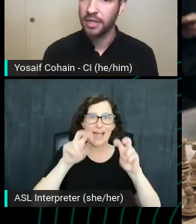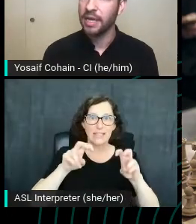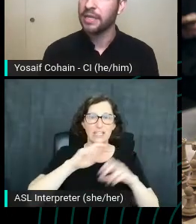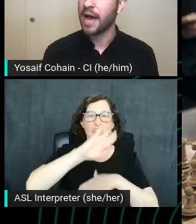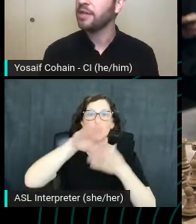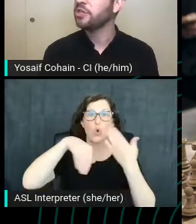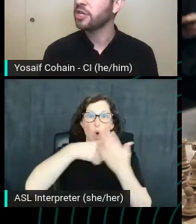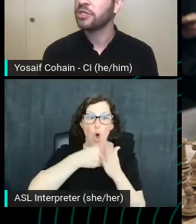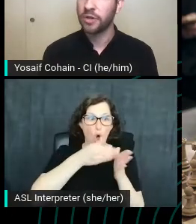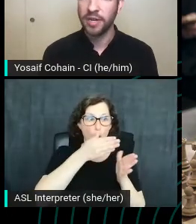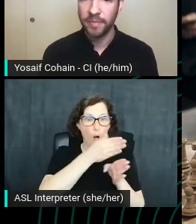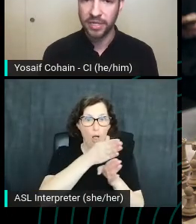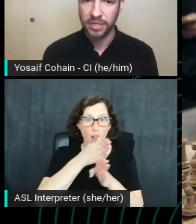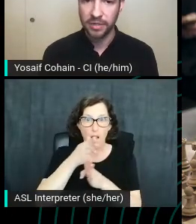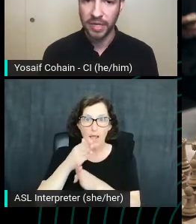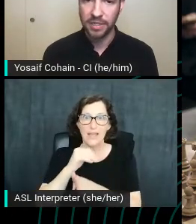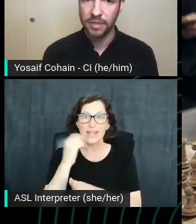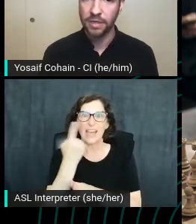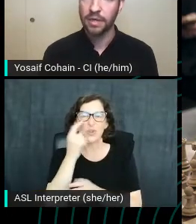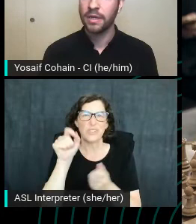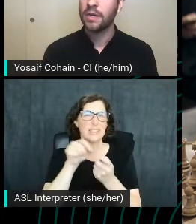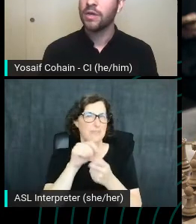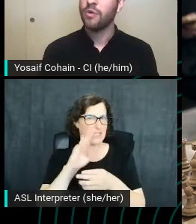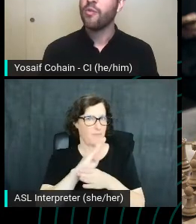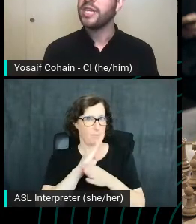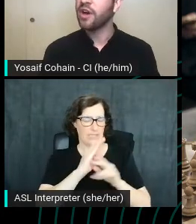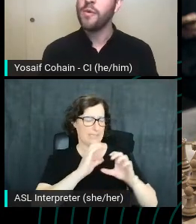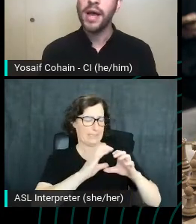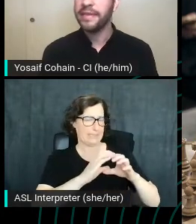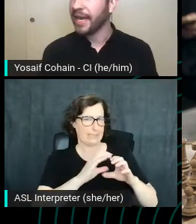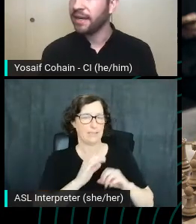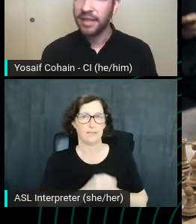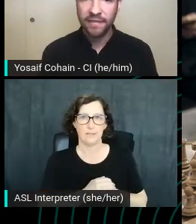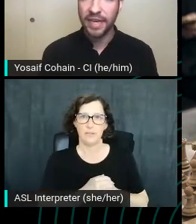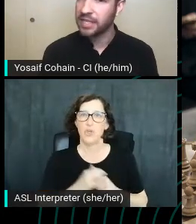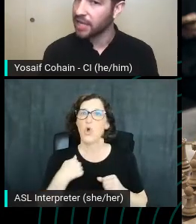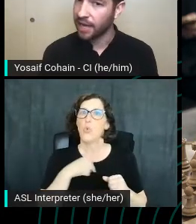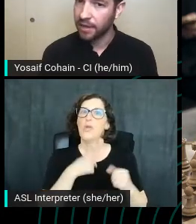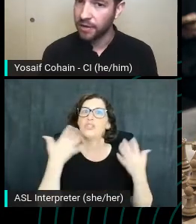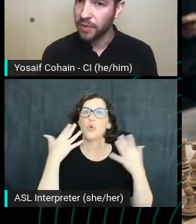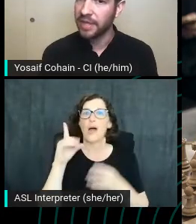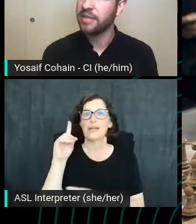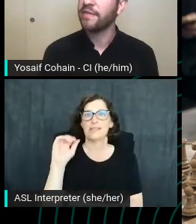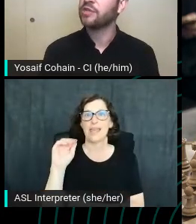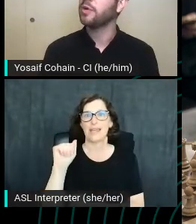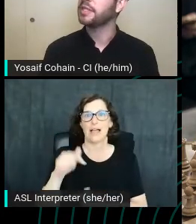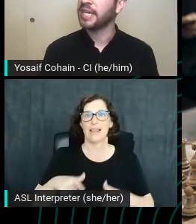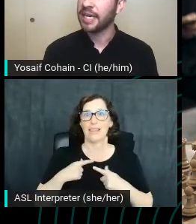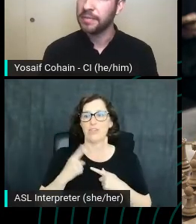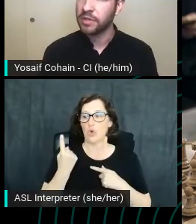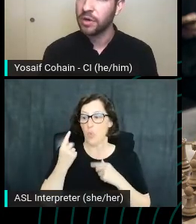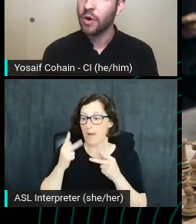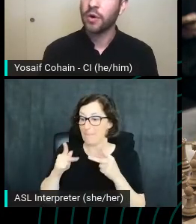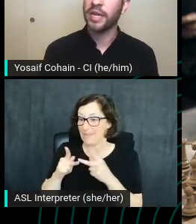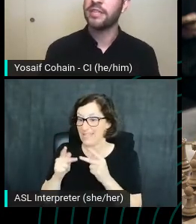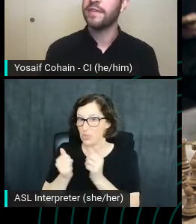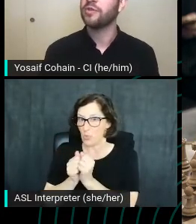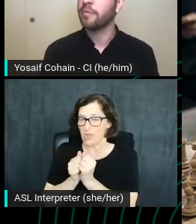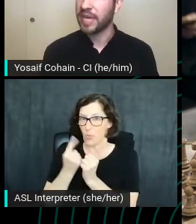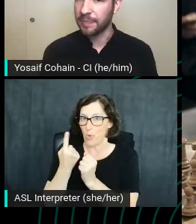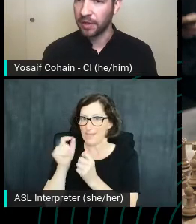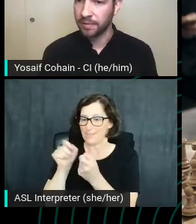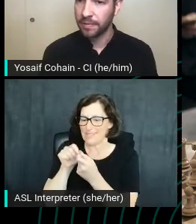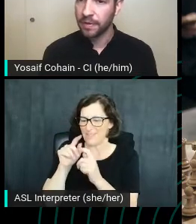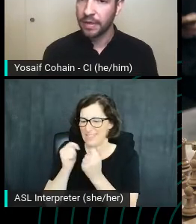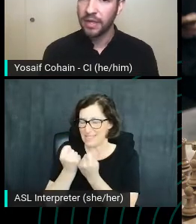operations, not just certain business units. We don't want data living in silos with individual teams or